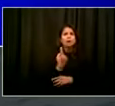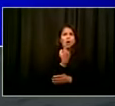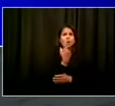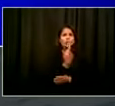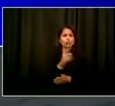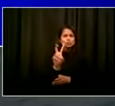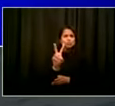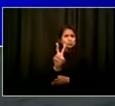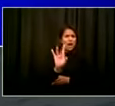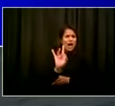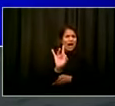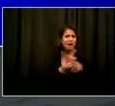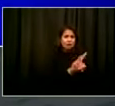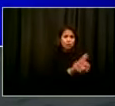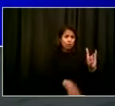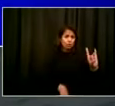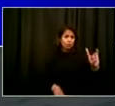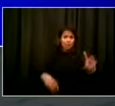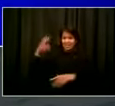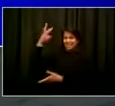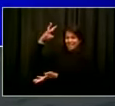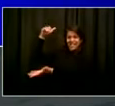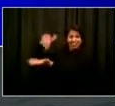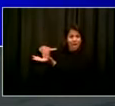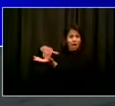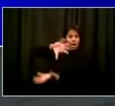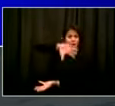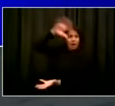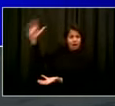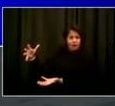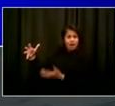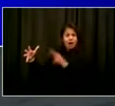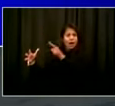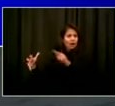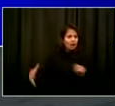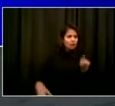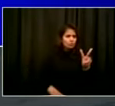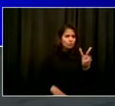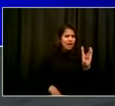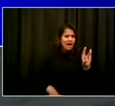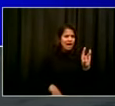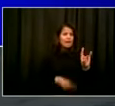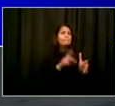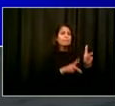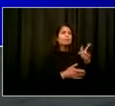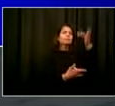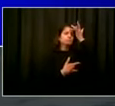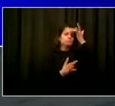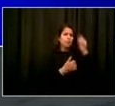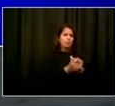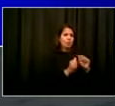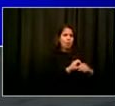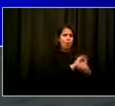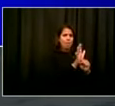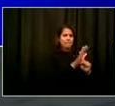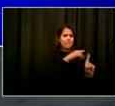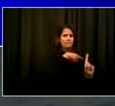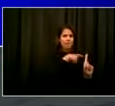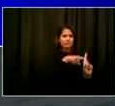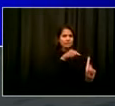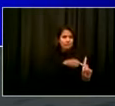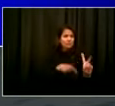test results have come back. That is a positivity rate of 0.17%. This is really extraordinary.